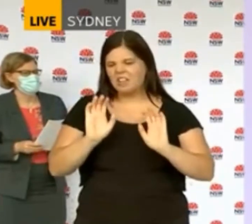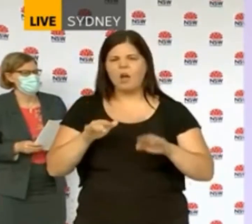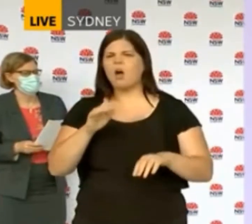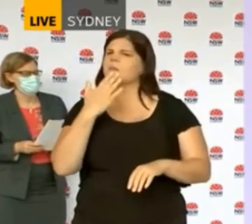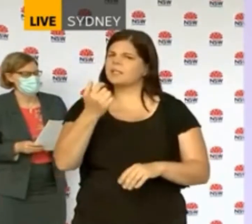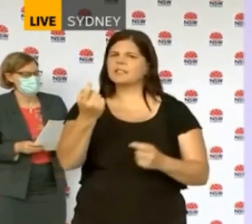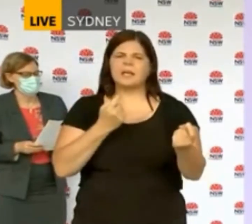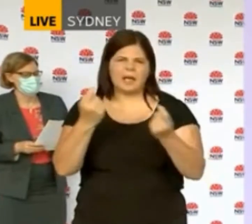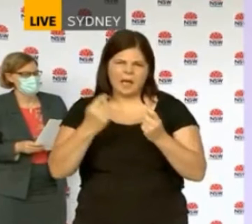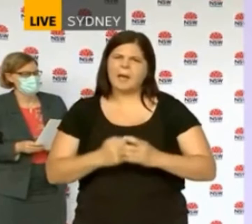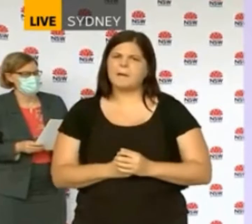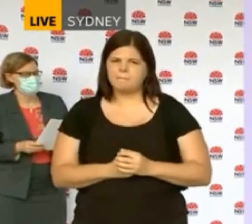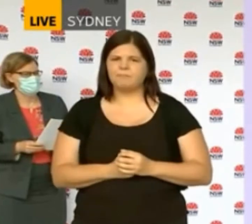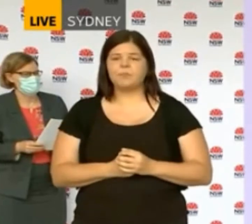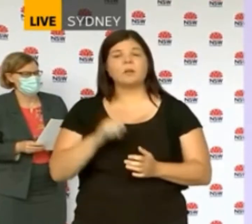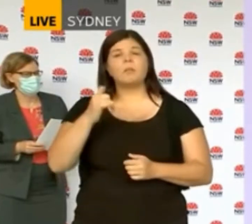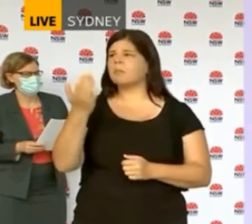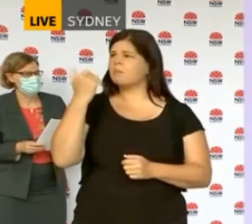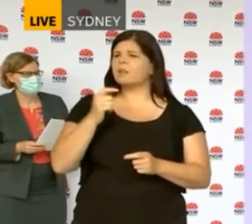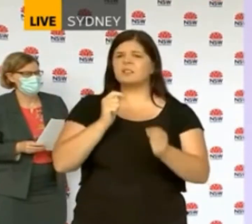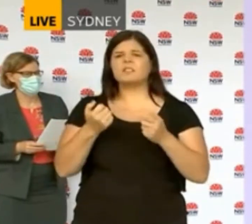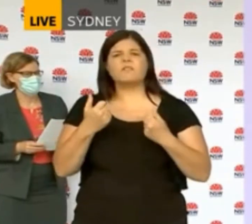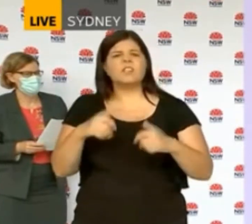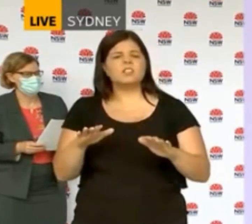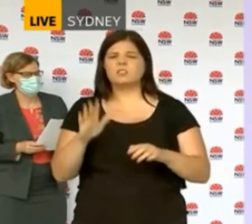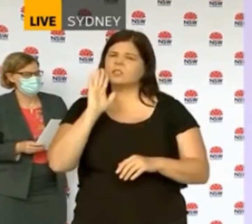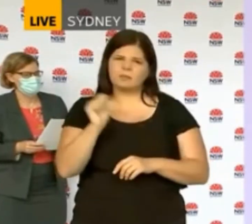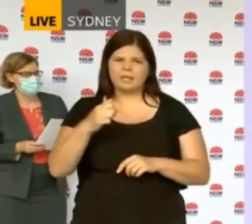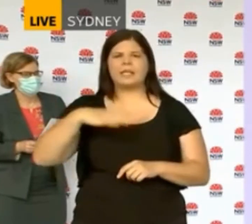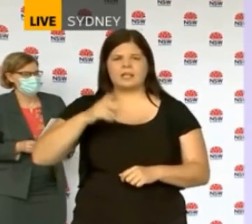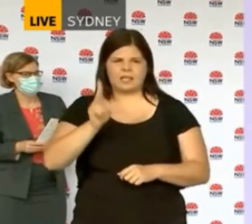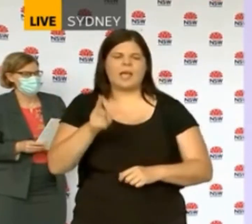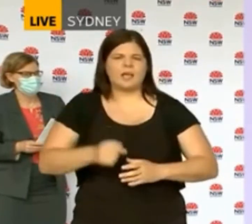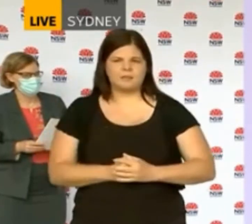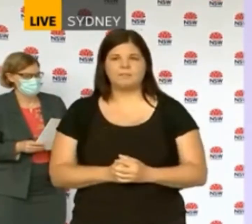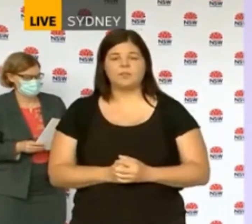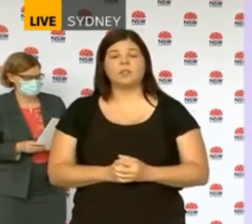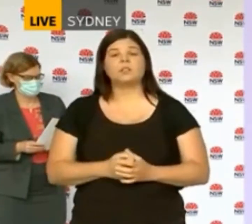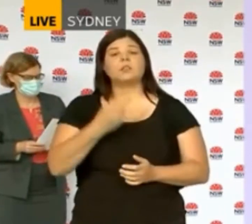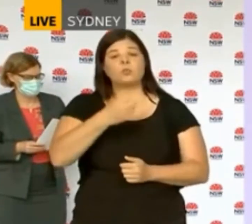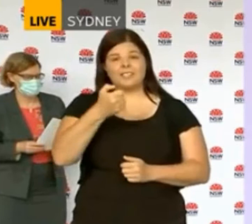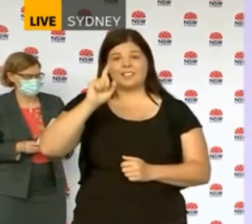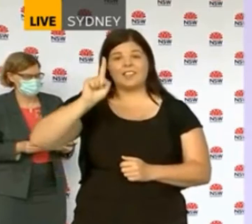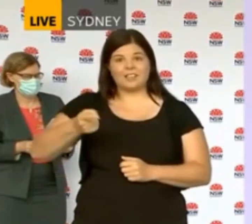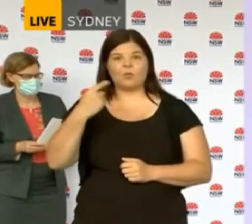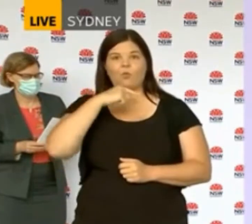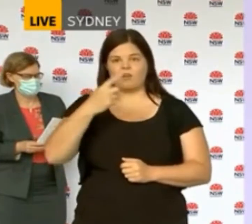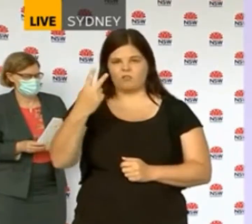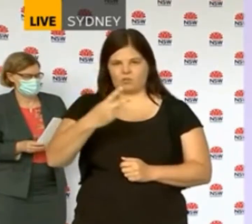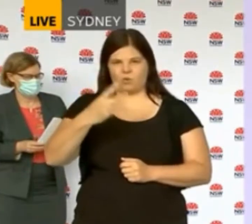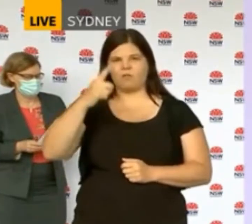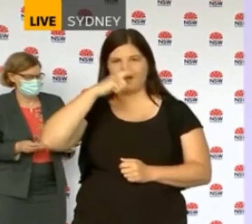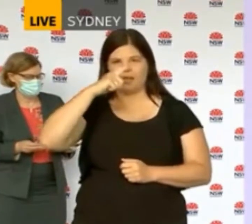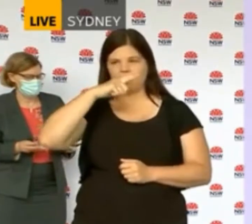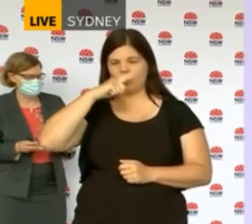sure, please come out and get tested. And I will continue to say that message. Out of the 26,112 tests last night, there were